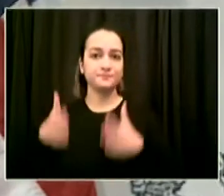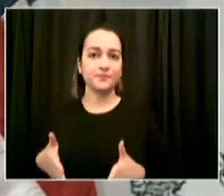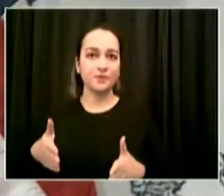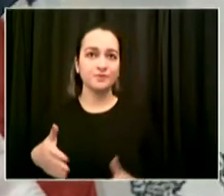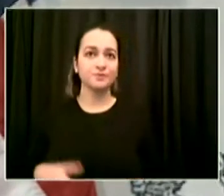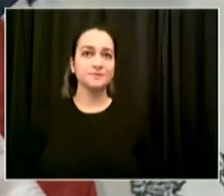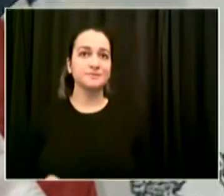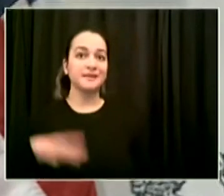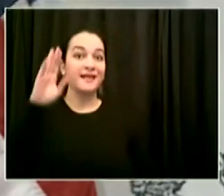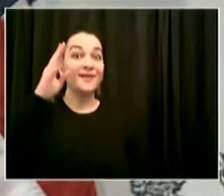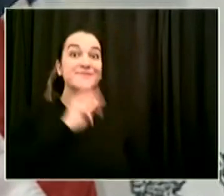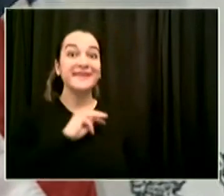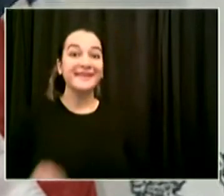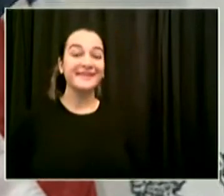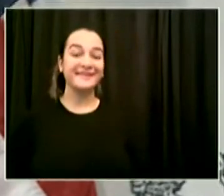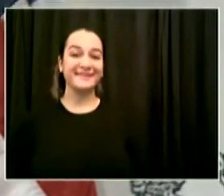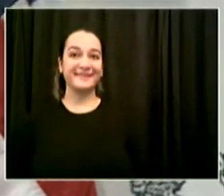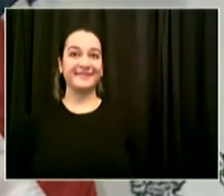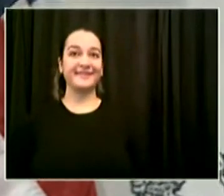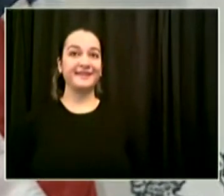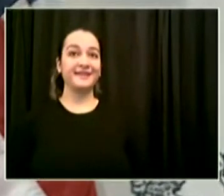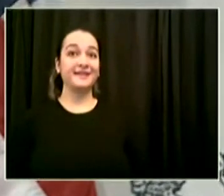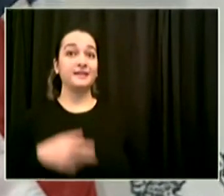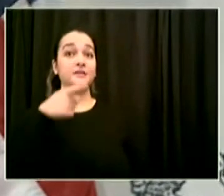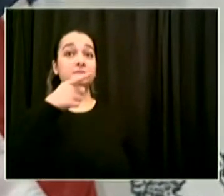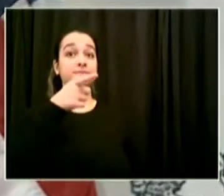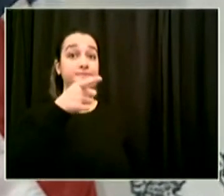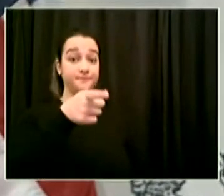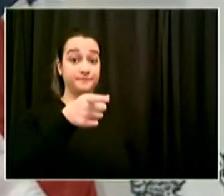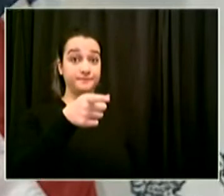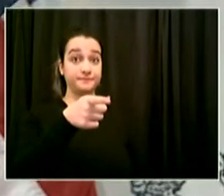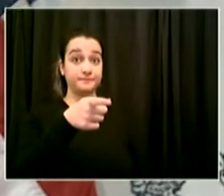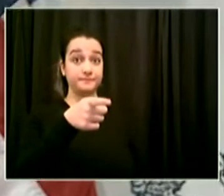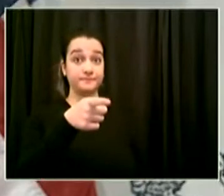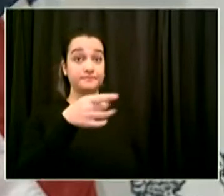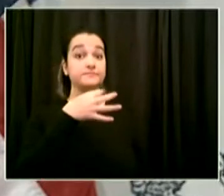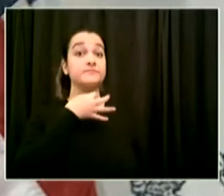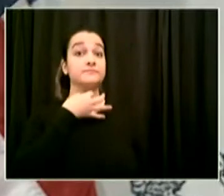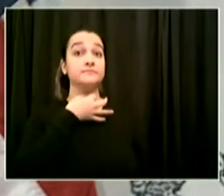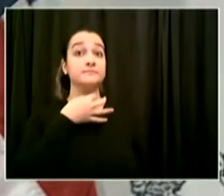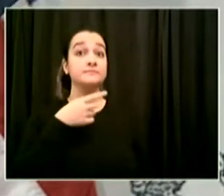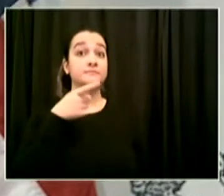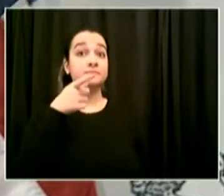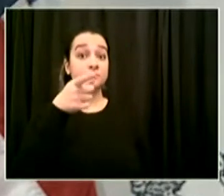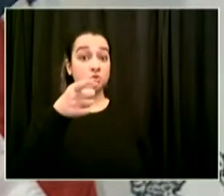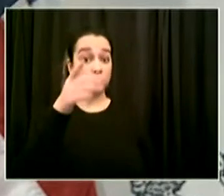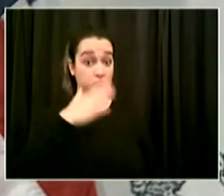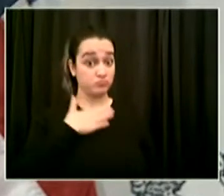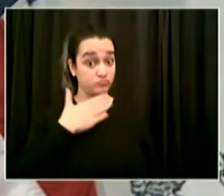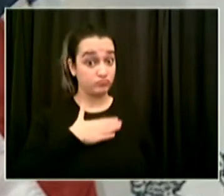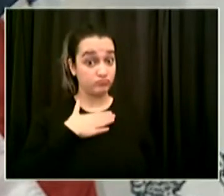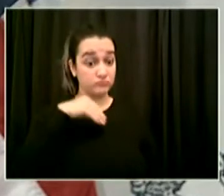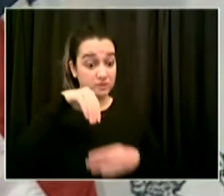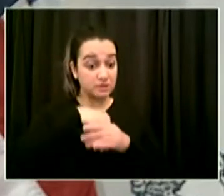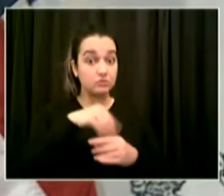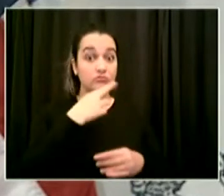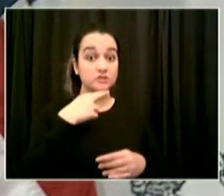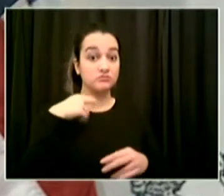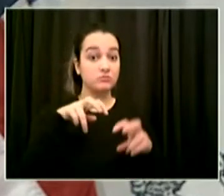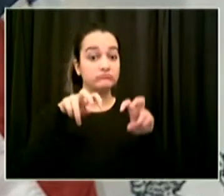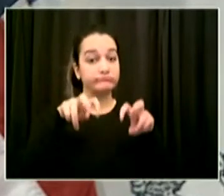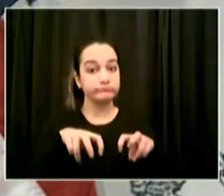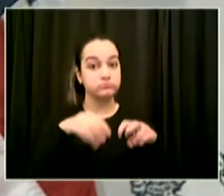the new variant and its higher level of transmissibility? Yeah, look, I would, because if indoor dining